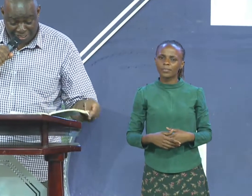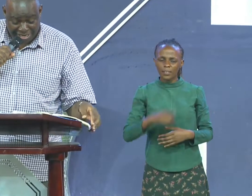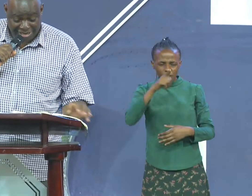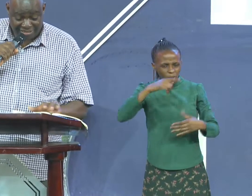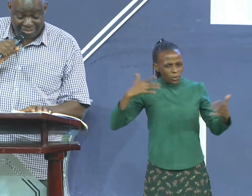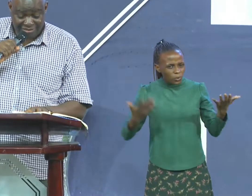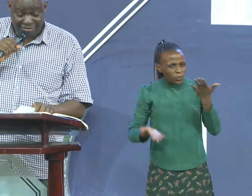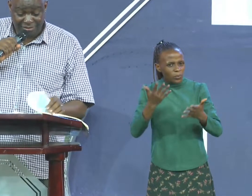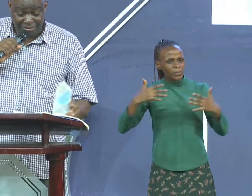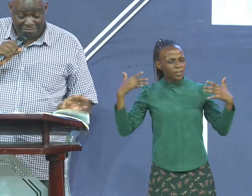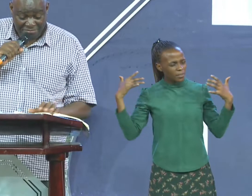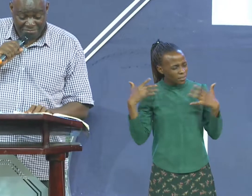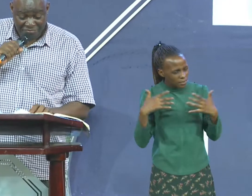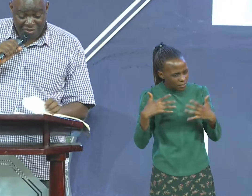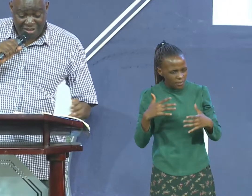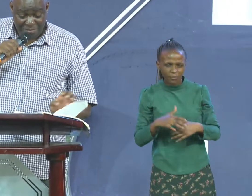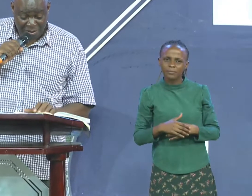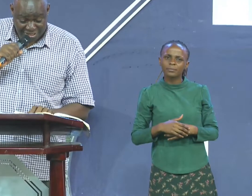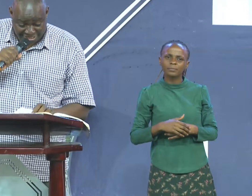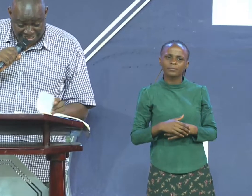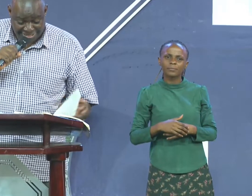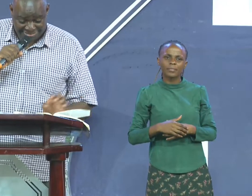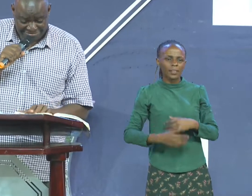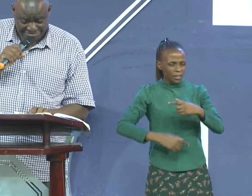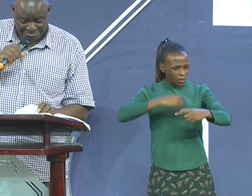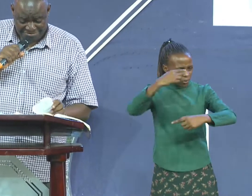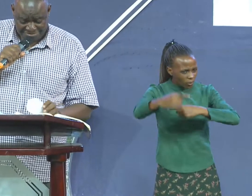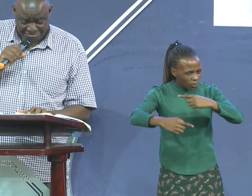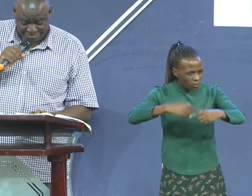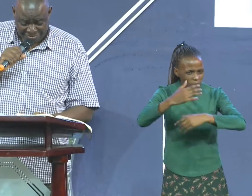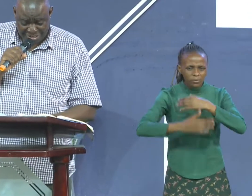might fear proceeding